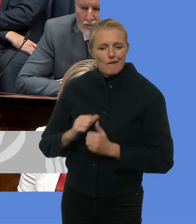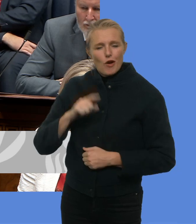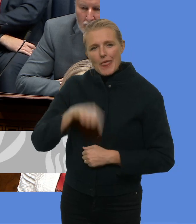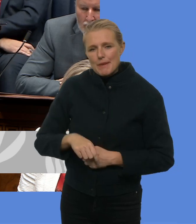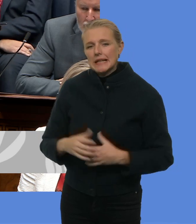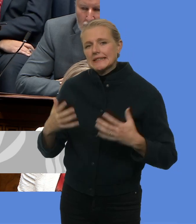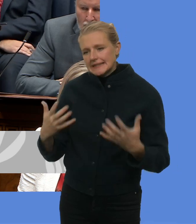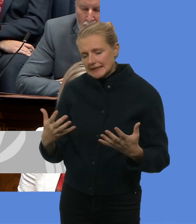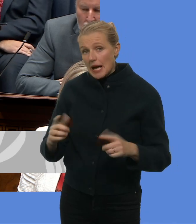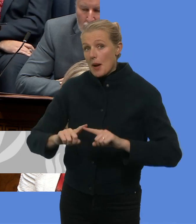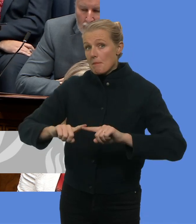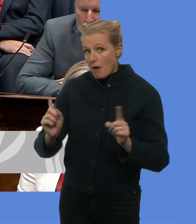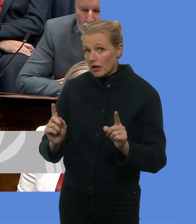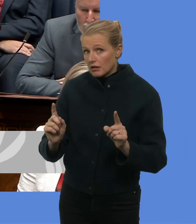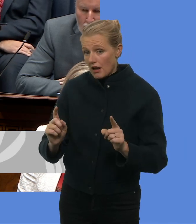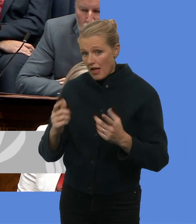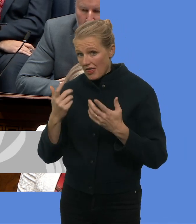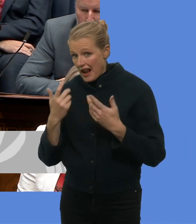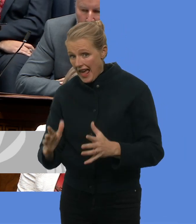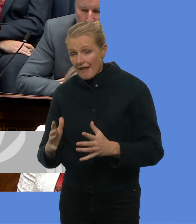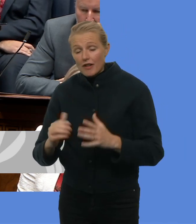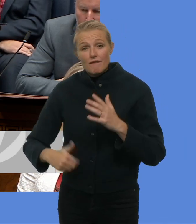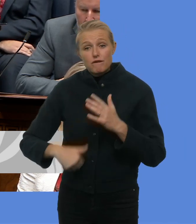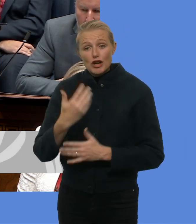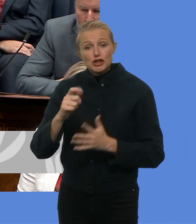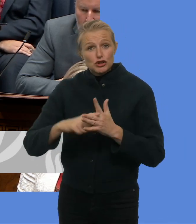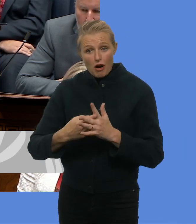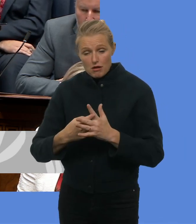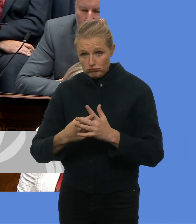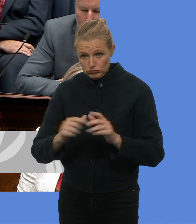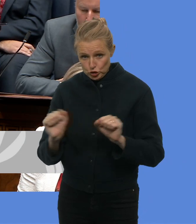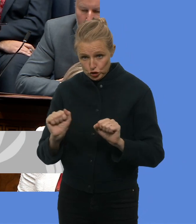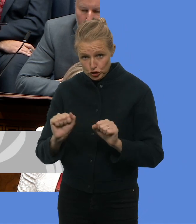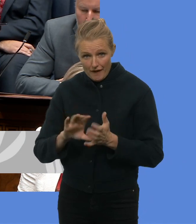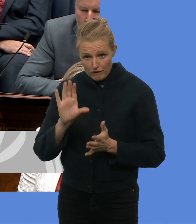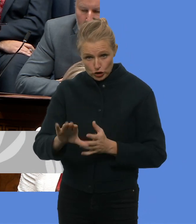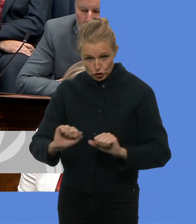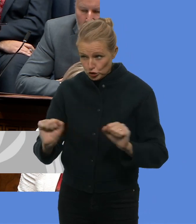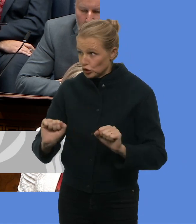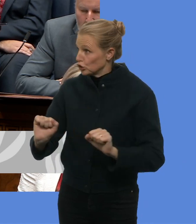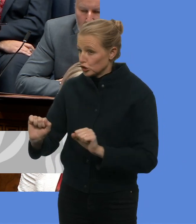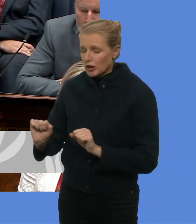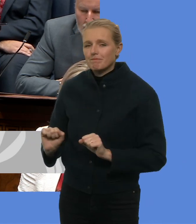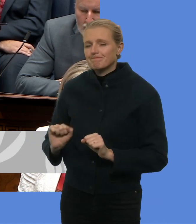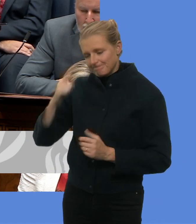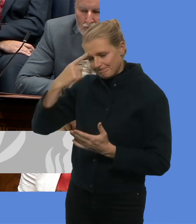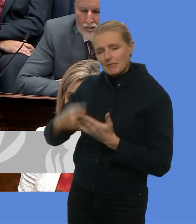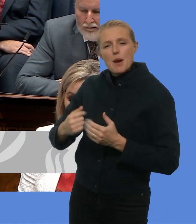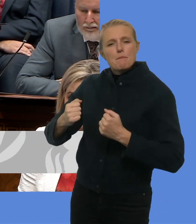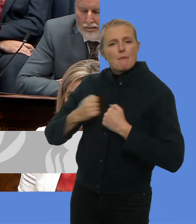able to do is place these remaining unfunded Fresh Start projects into my department's executive-funded major capital